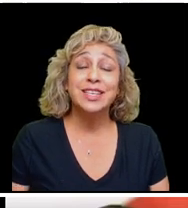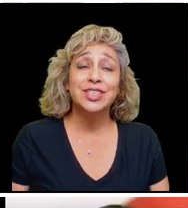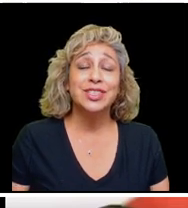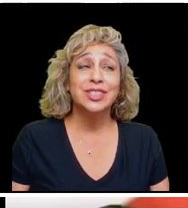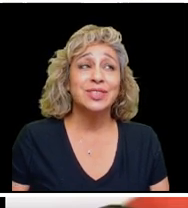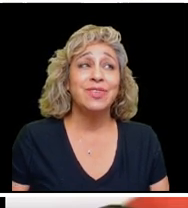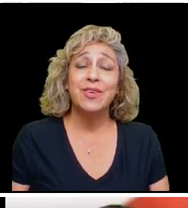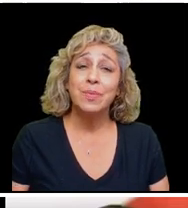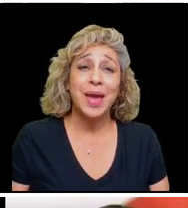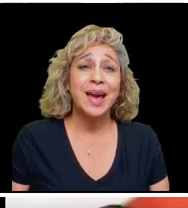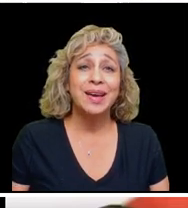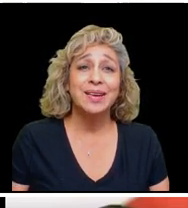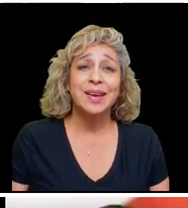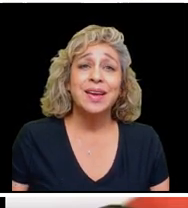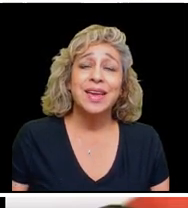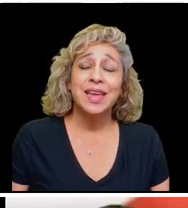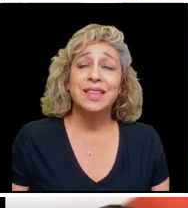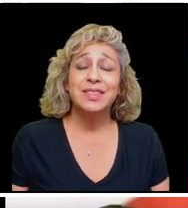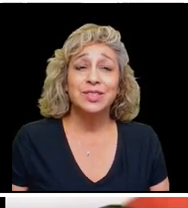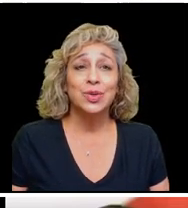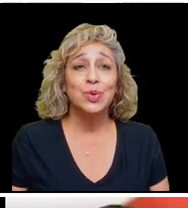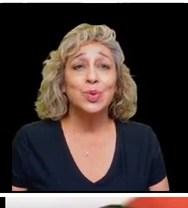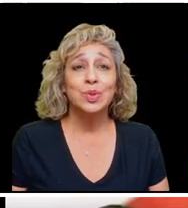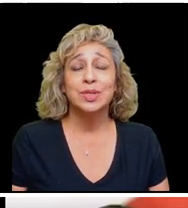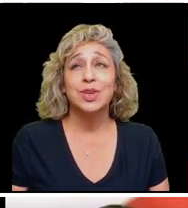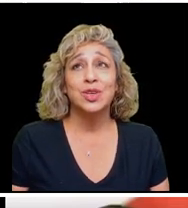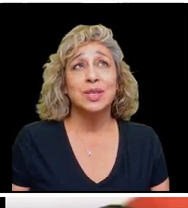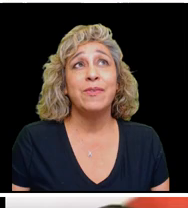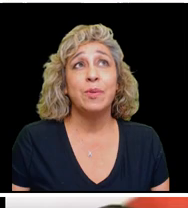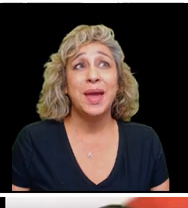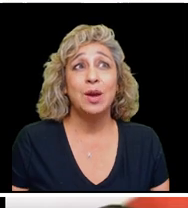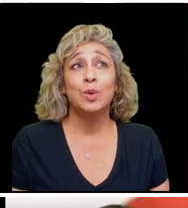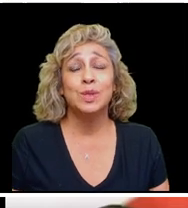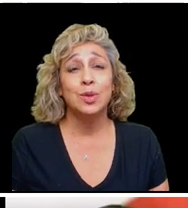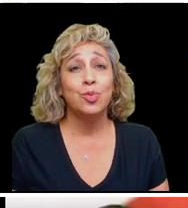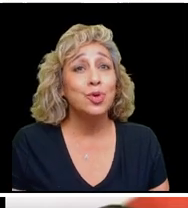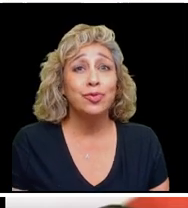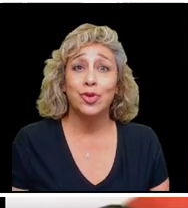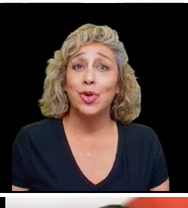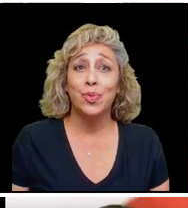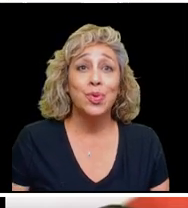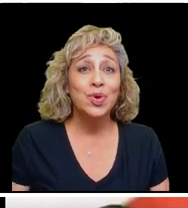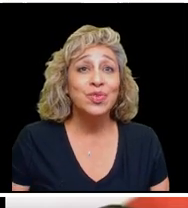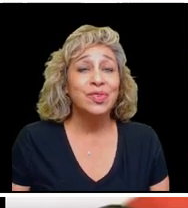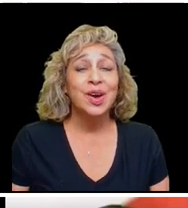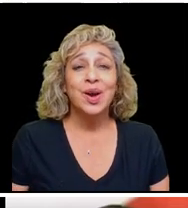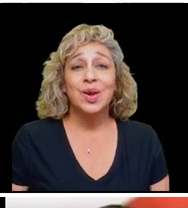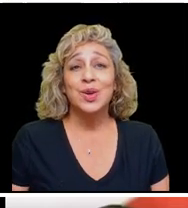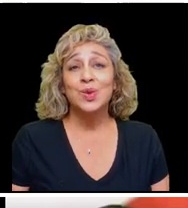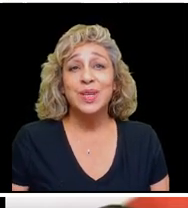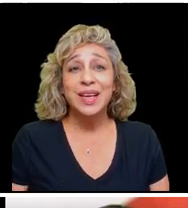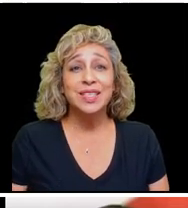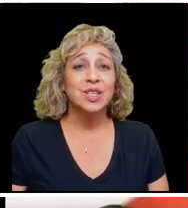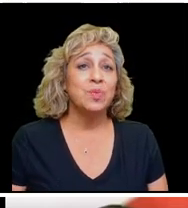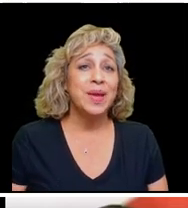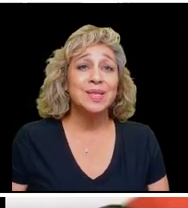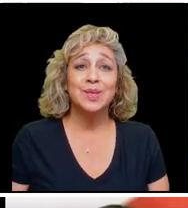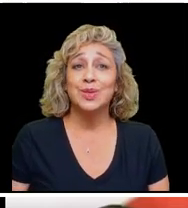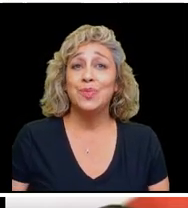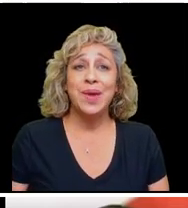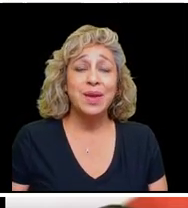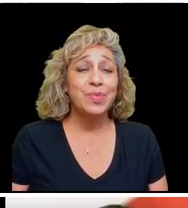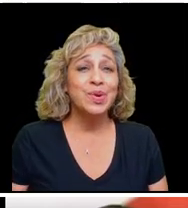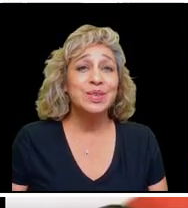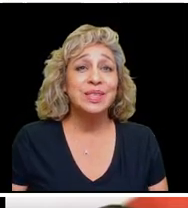conditions very bad in the schools you know some had holes in the roof or no roof no desks no